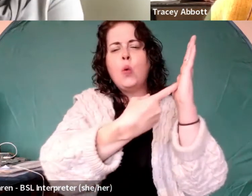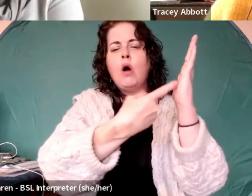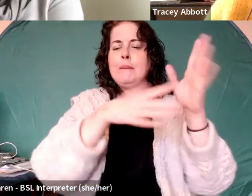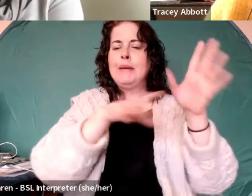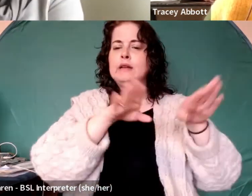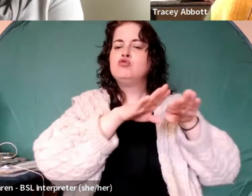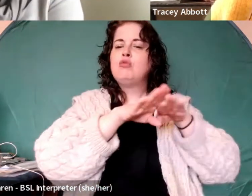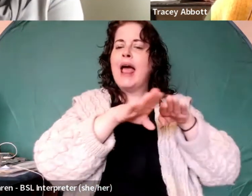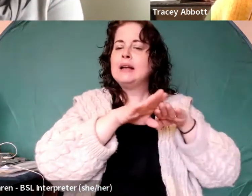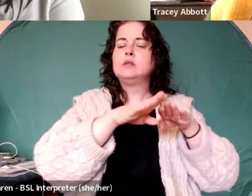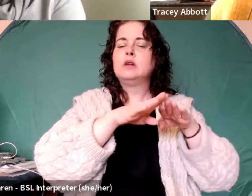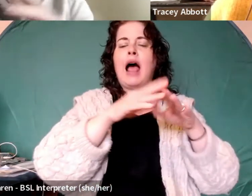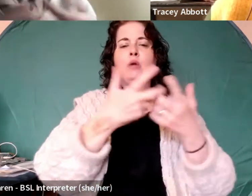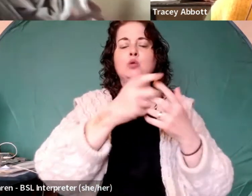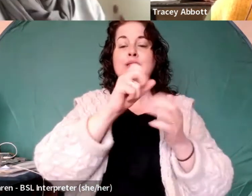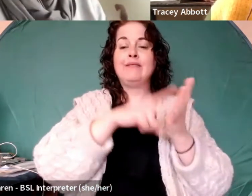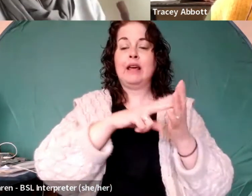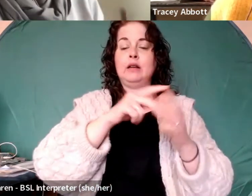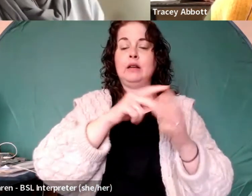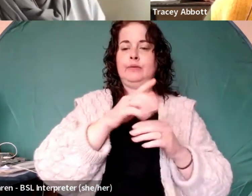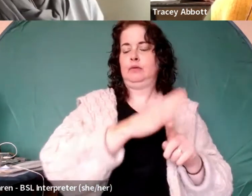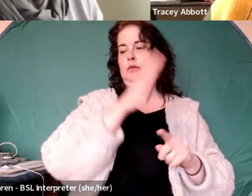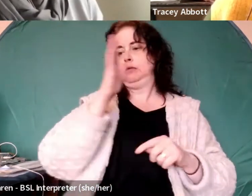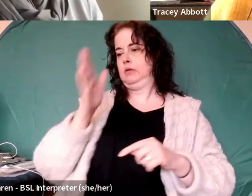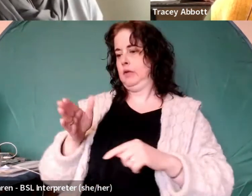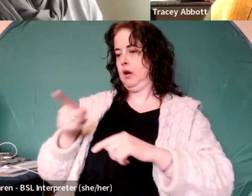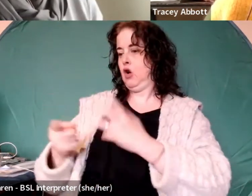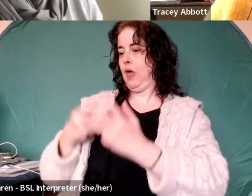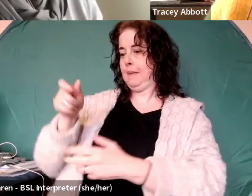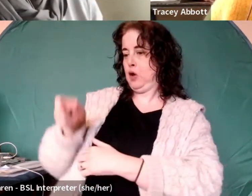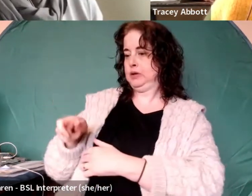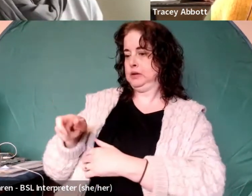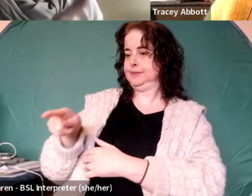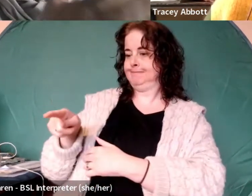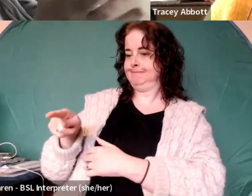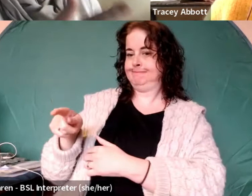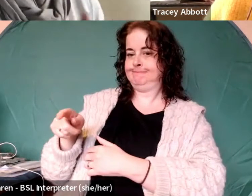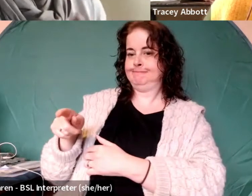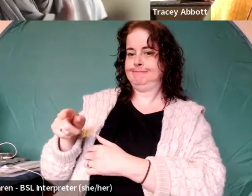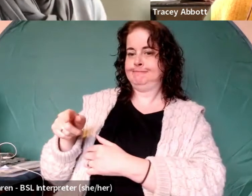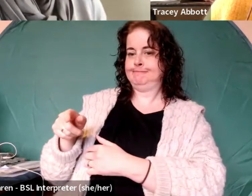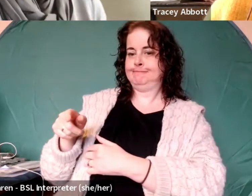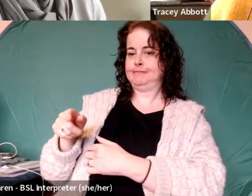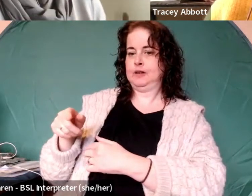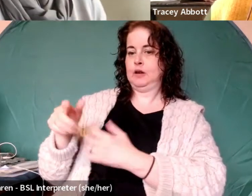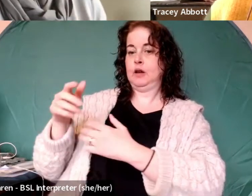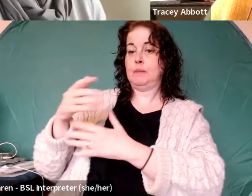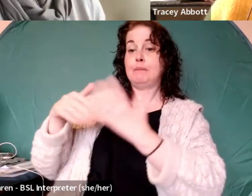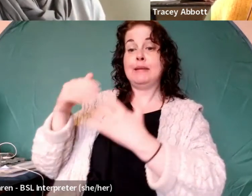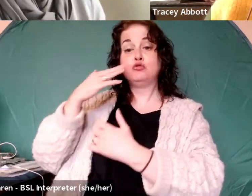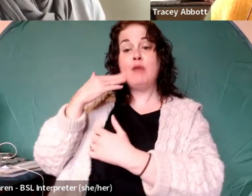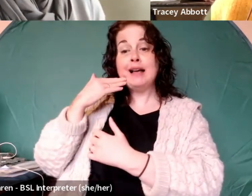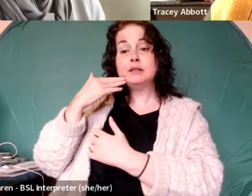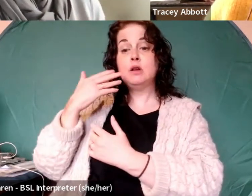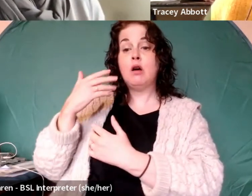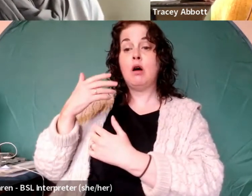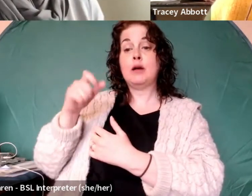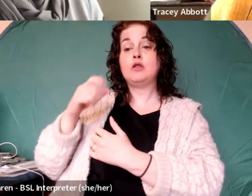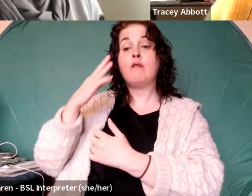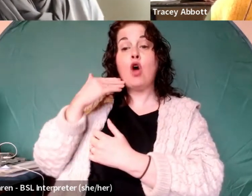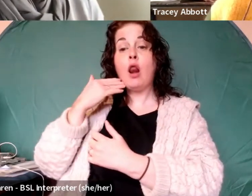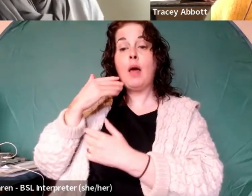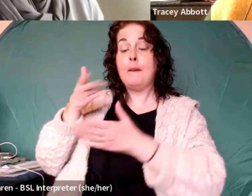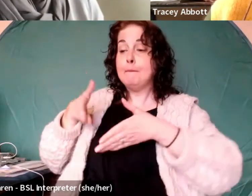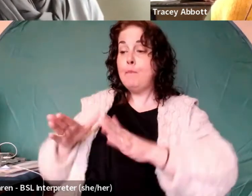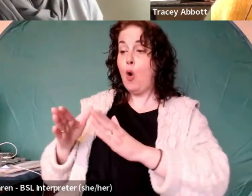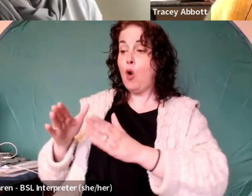to write really good CVs. And then you get another candidate who might be mixed race or a person of colour, who's been born